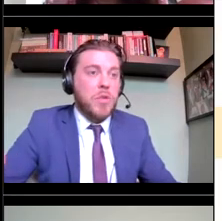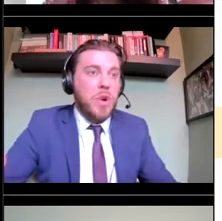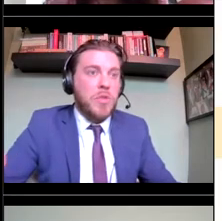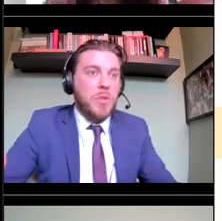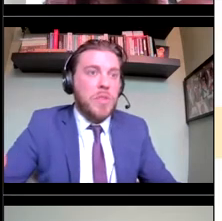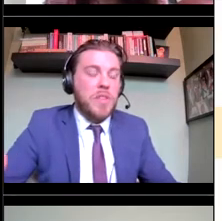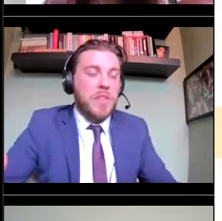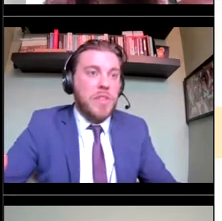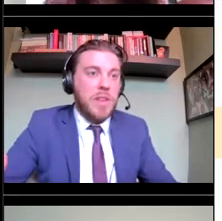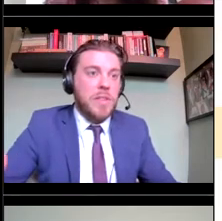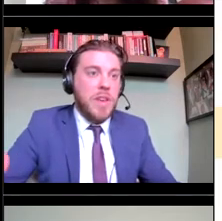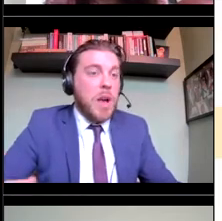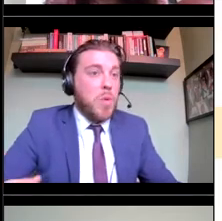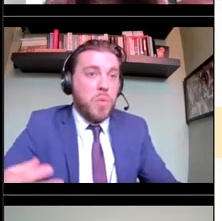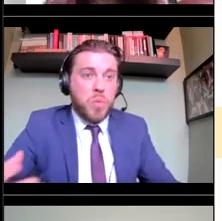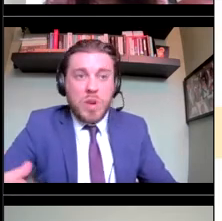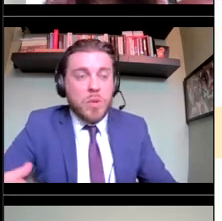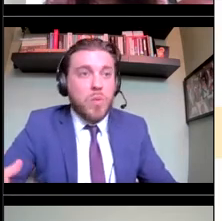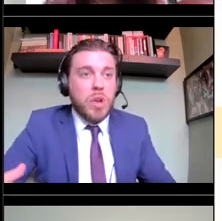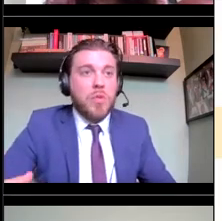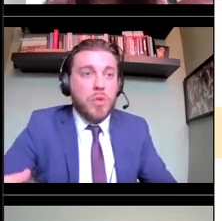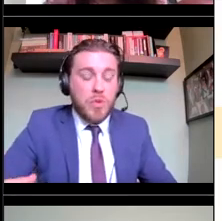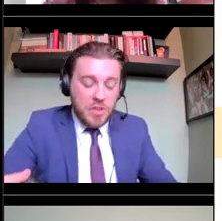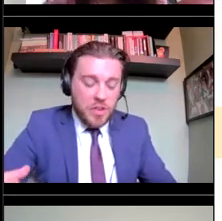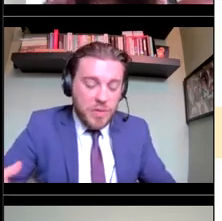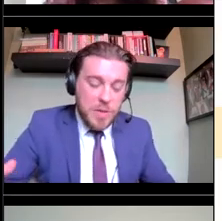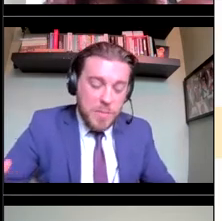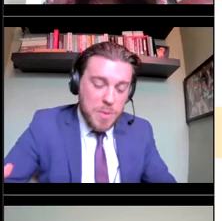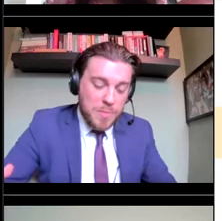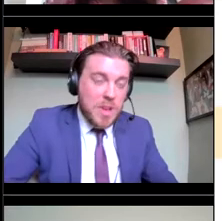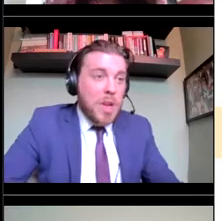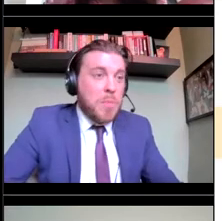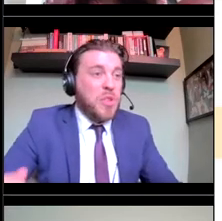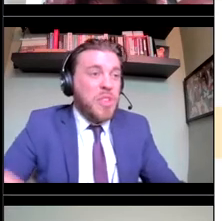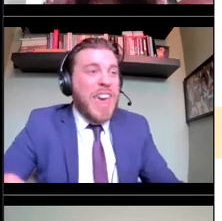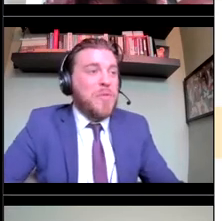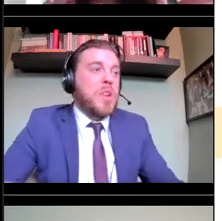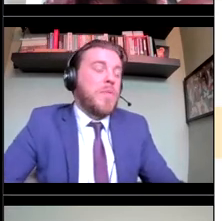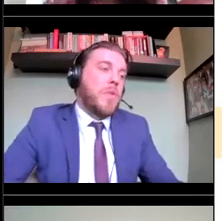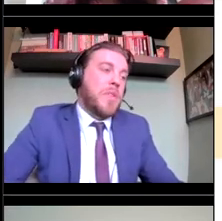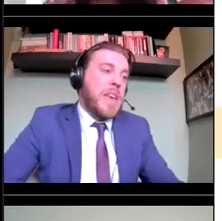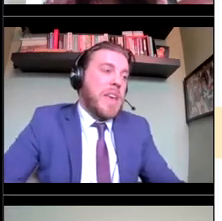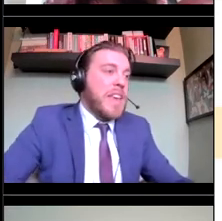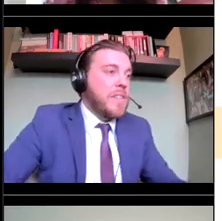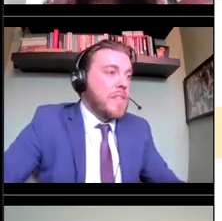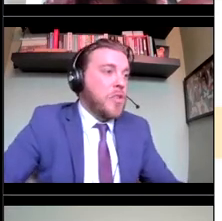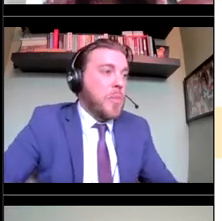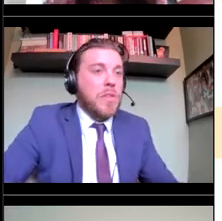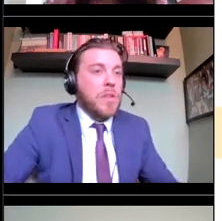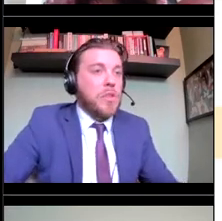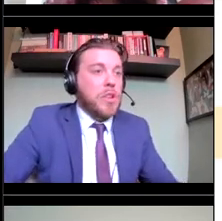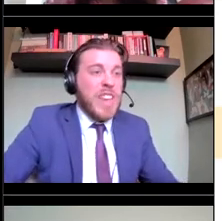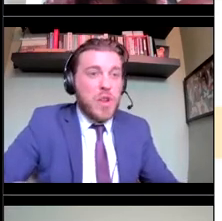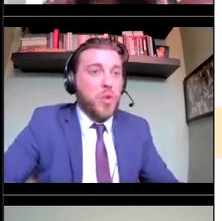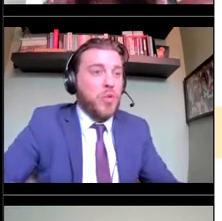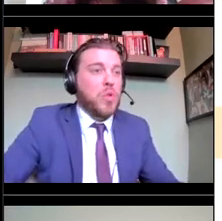could have worsened some of these statistics. We're not too sure on the research of that at the moment, but does everyone involved in making key decisions about